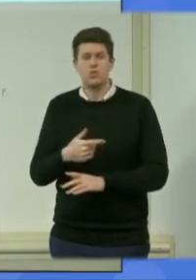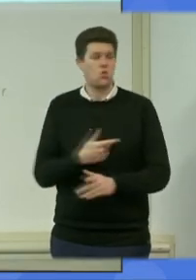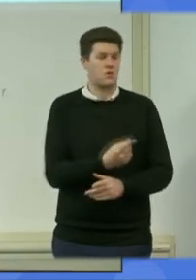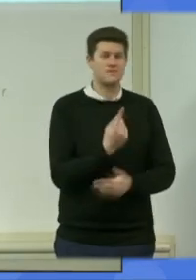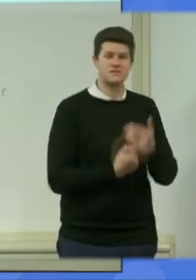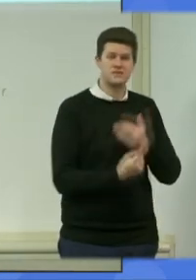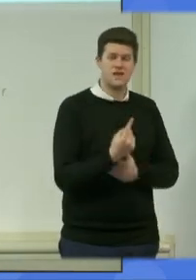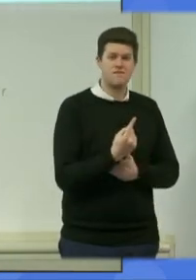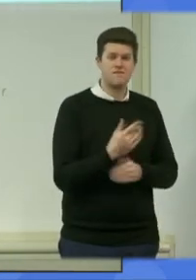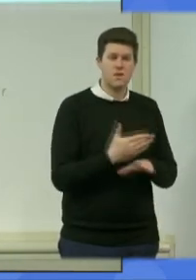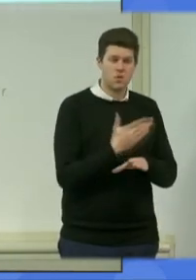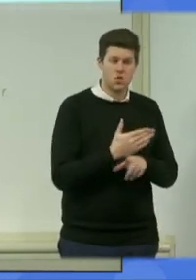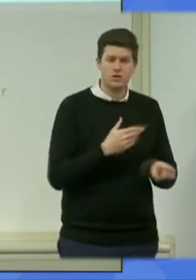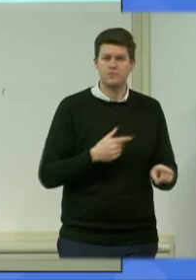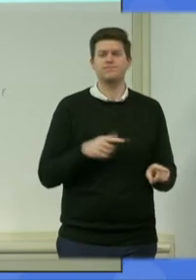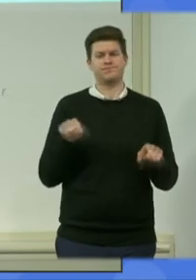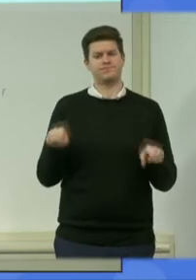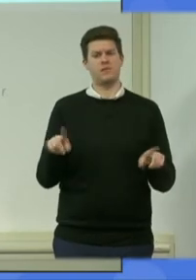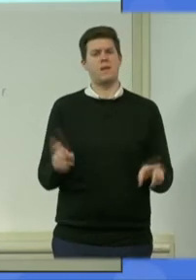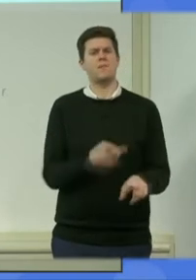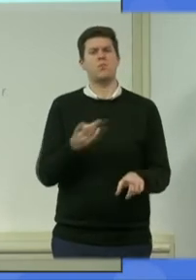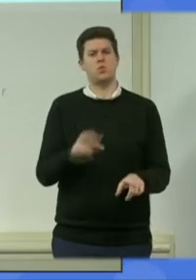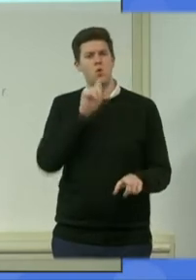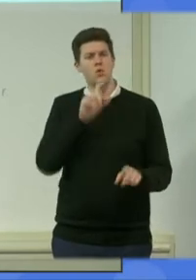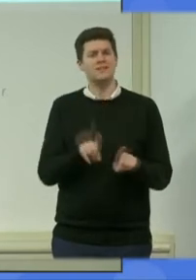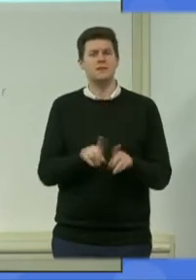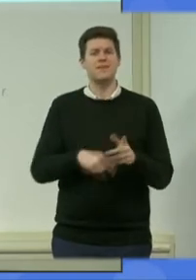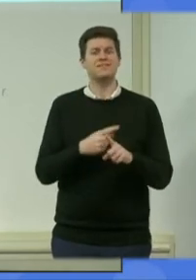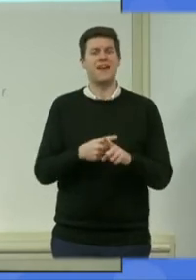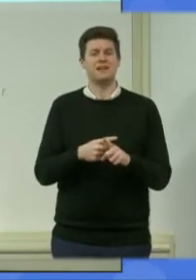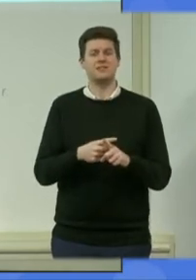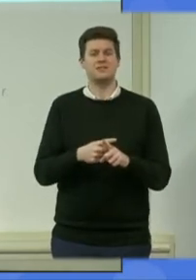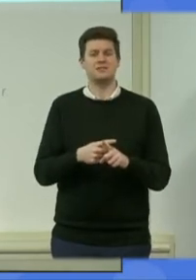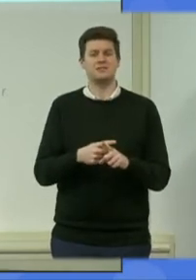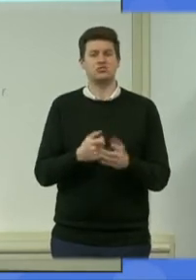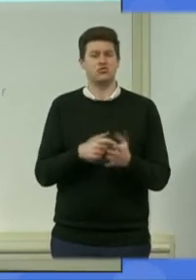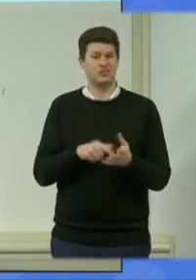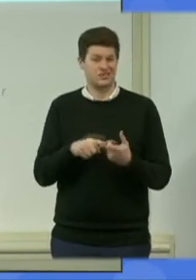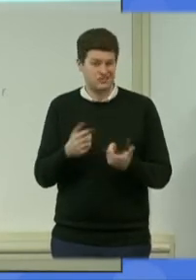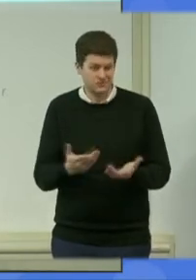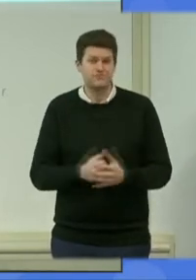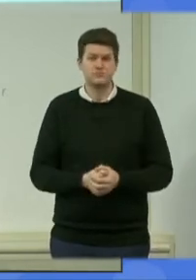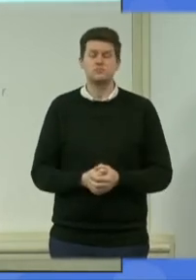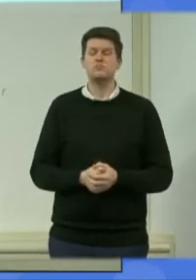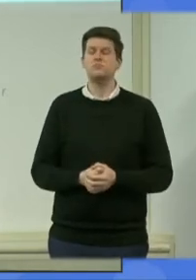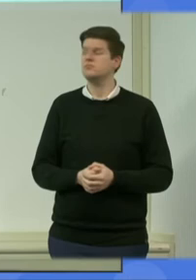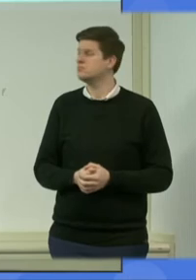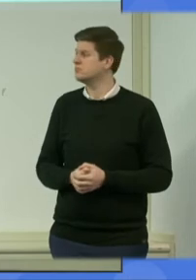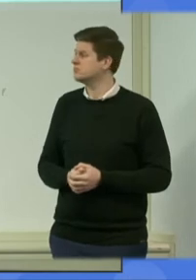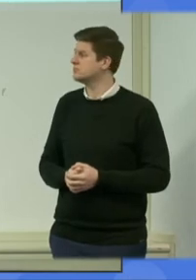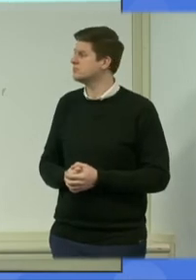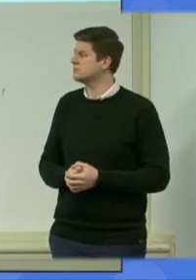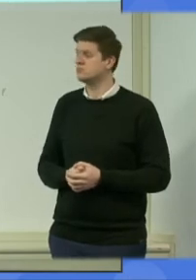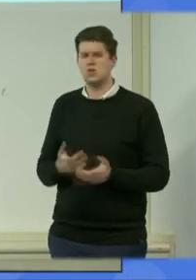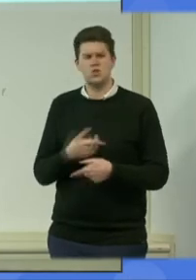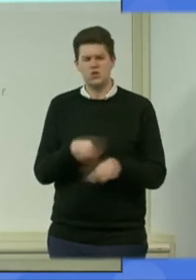should face the same tax rates so that it's fair for different people and you're not distorting the decisions they make about what to do, whether to be an employee